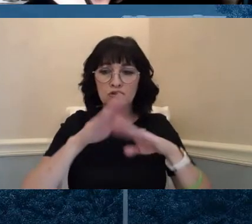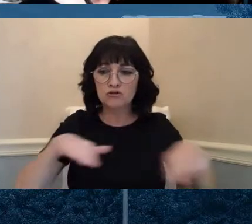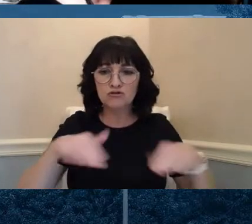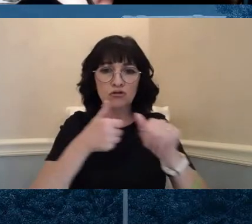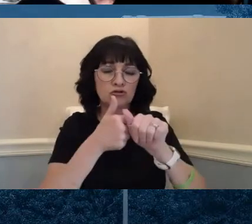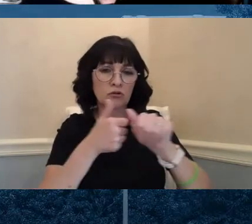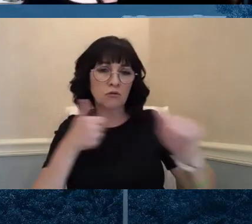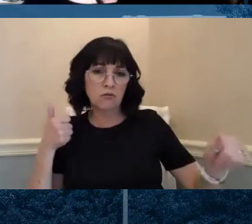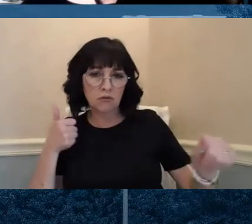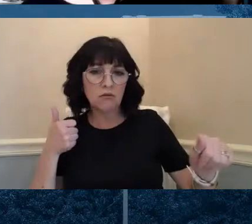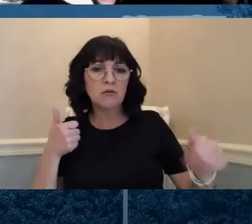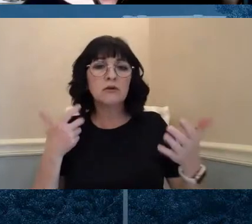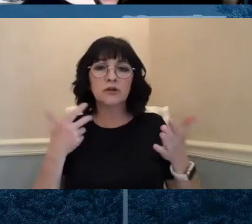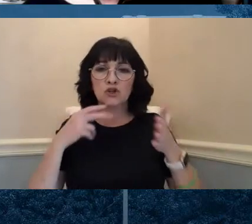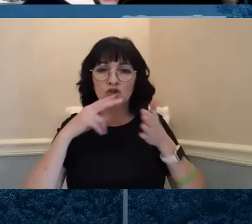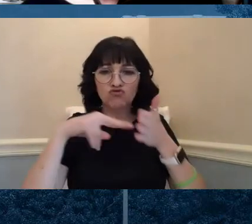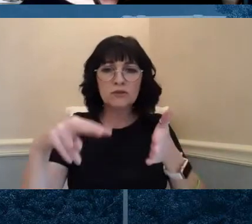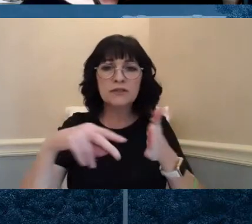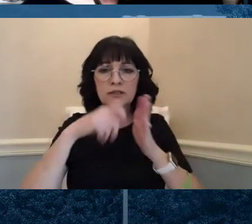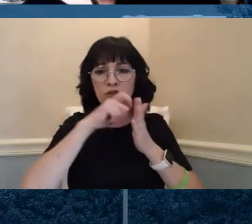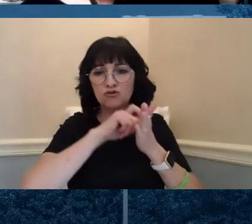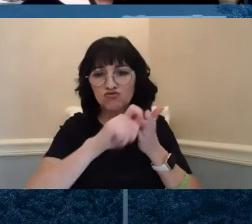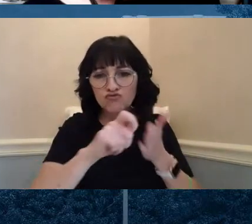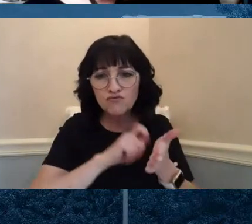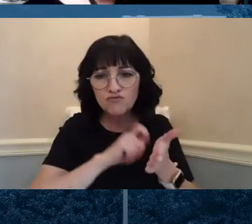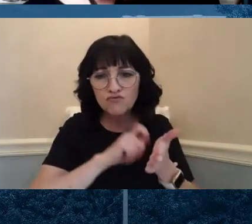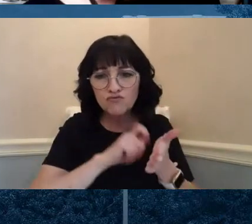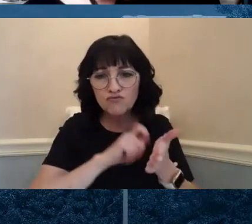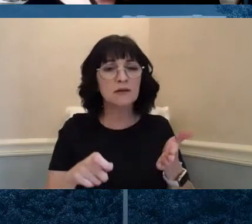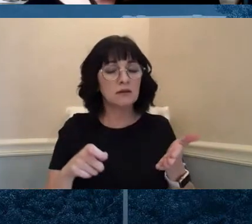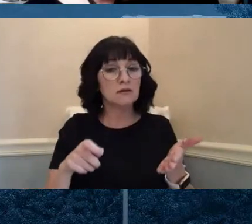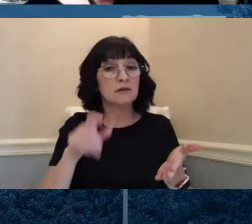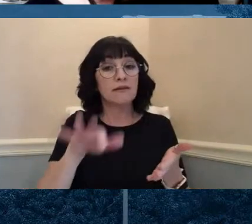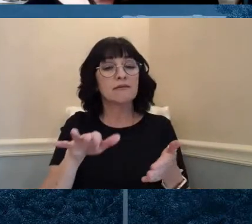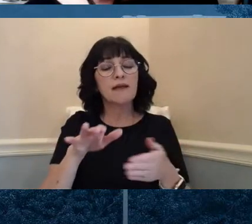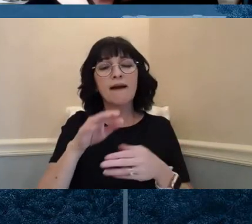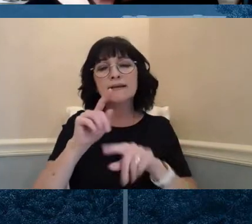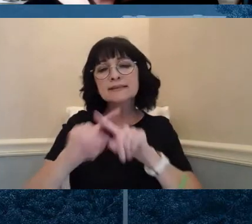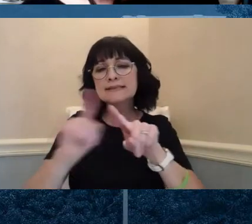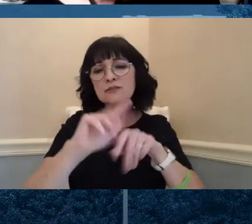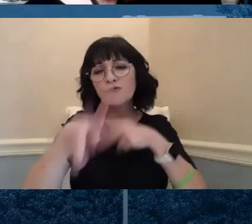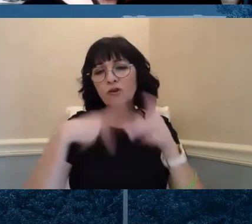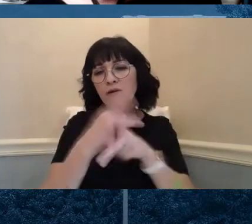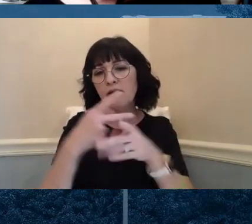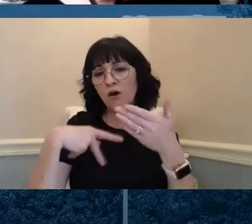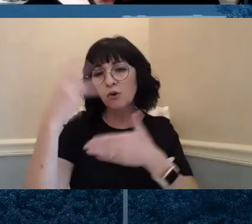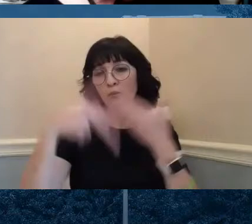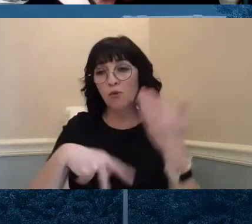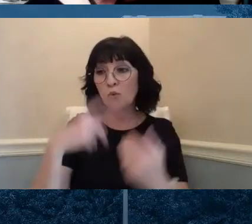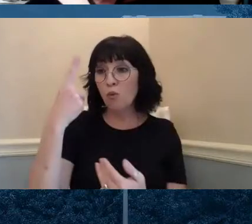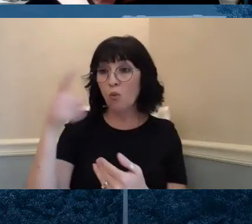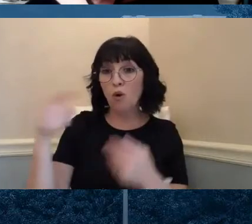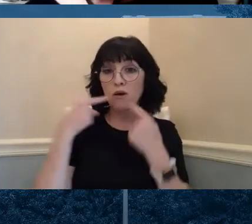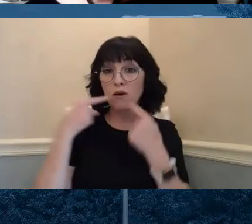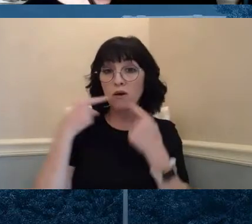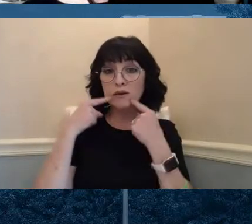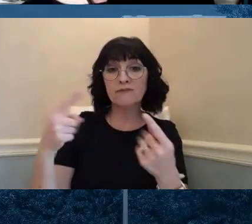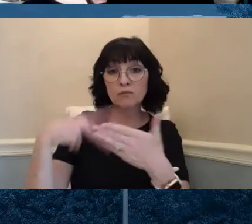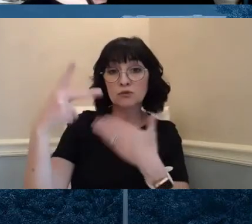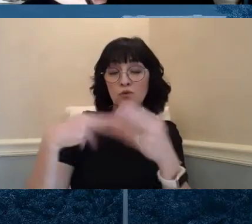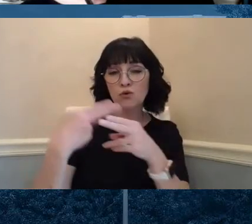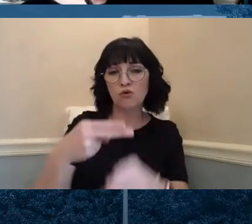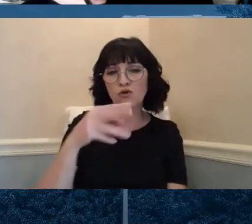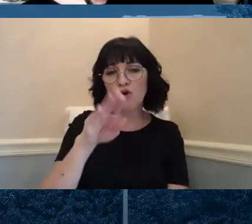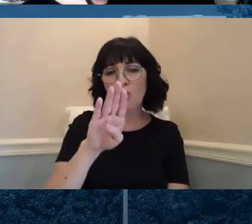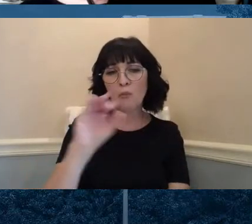programs such as bookworms here in the state of Delaware that have proven successful. And our literacy effort will be based on the science of reading, and we will